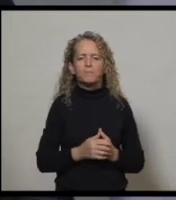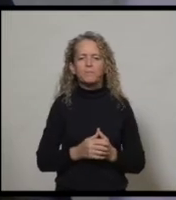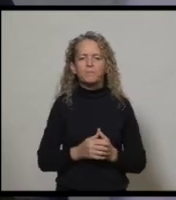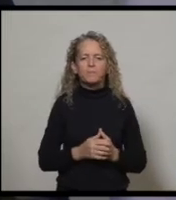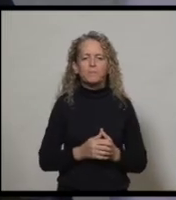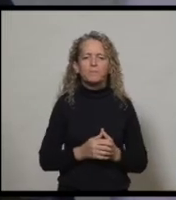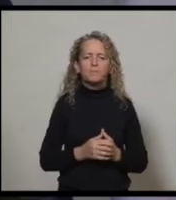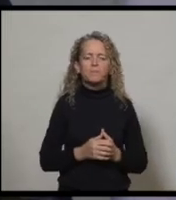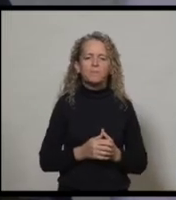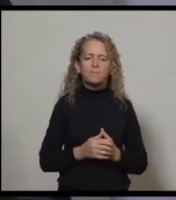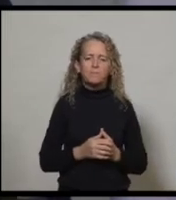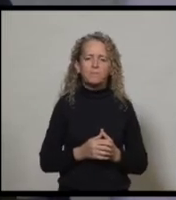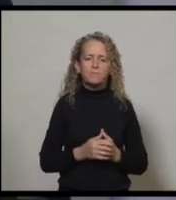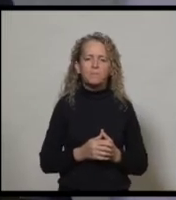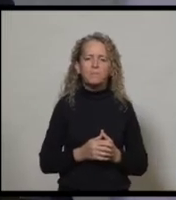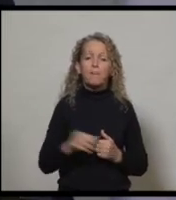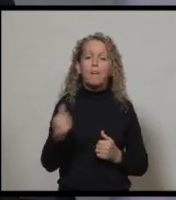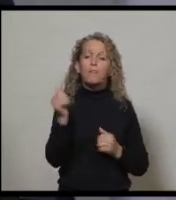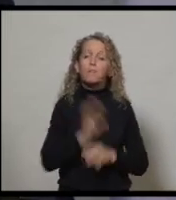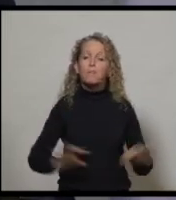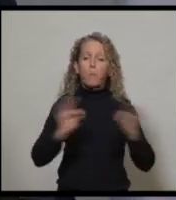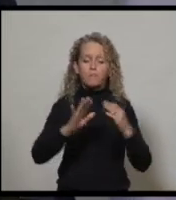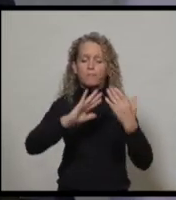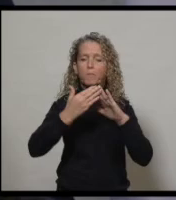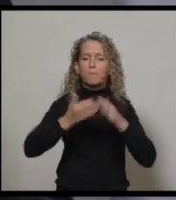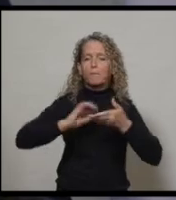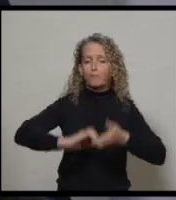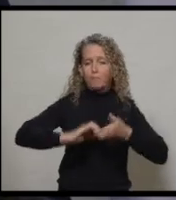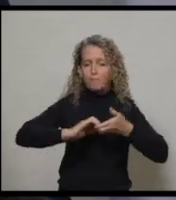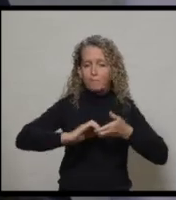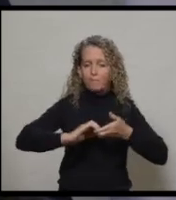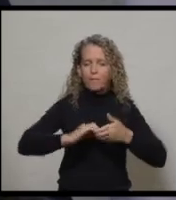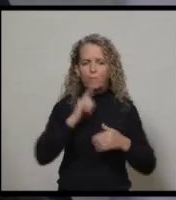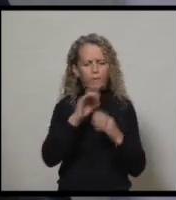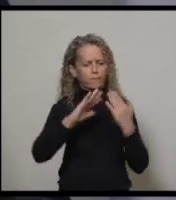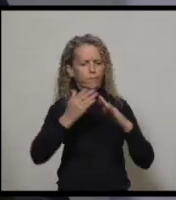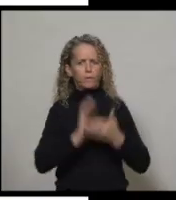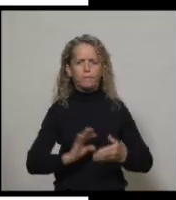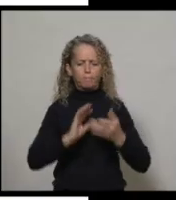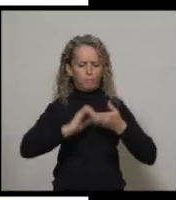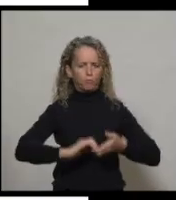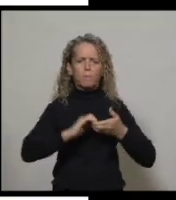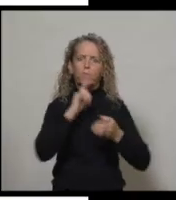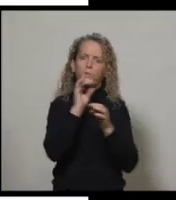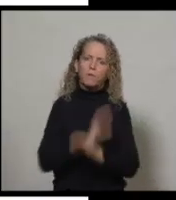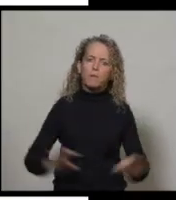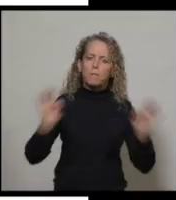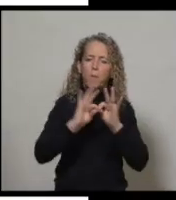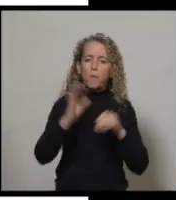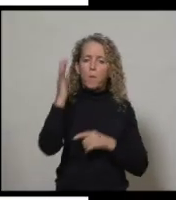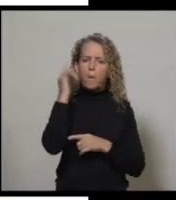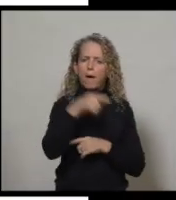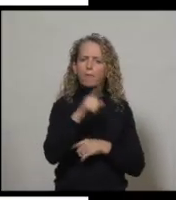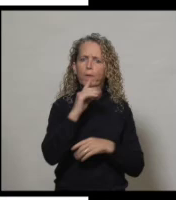The other piece we want to talk about is community partnerships. Community partnerships are really important because, as we know, the students that we work with are not isolated